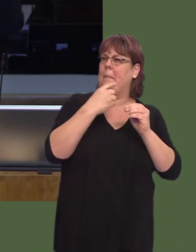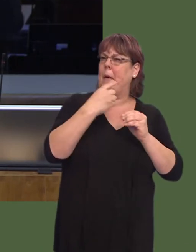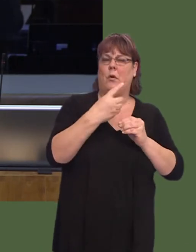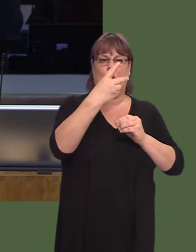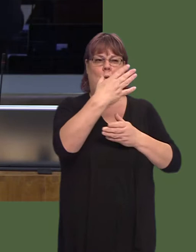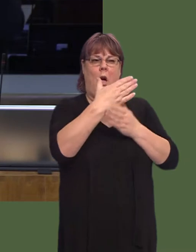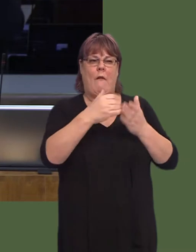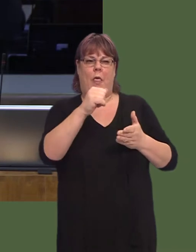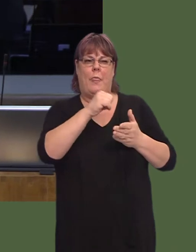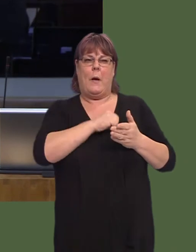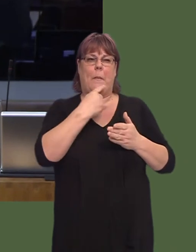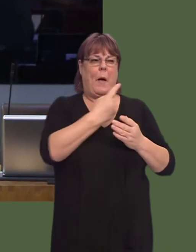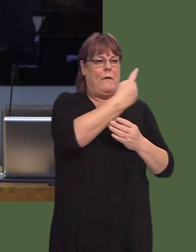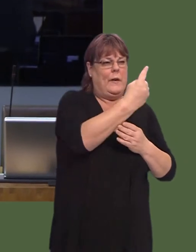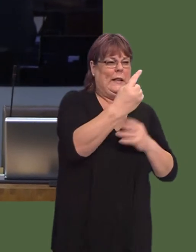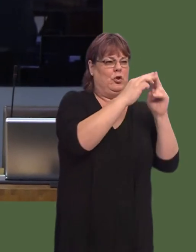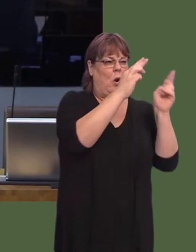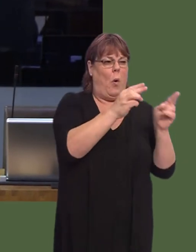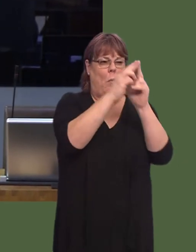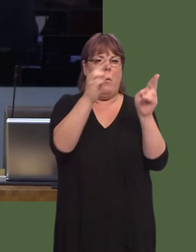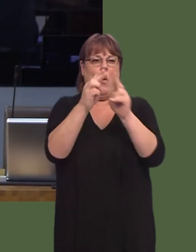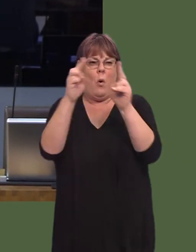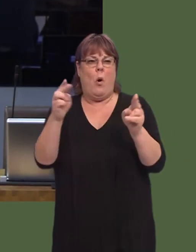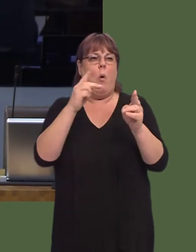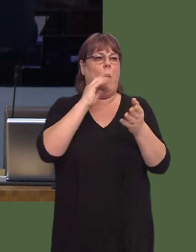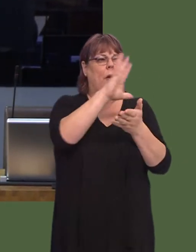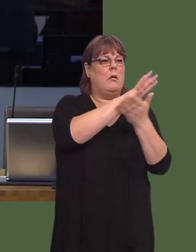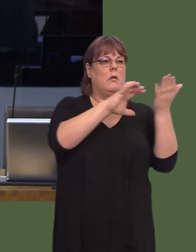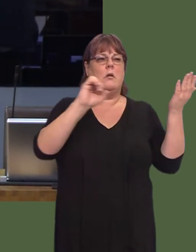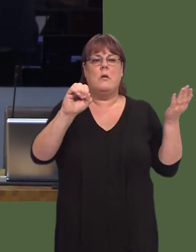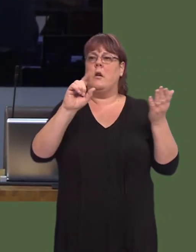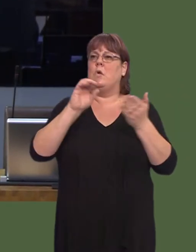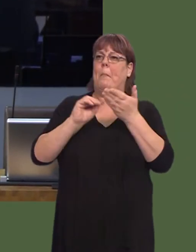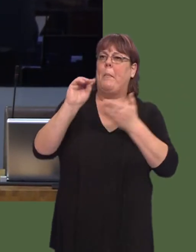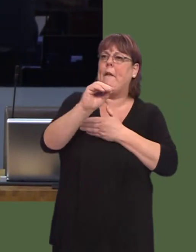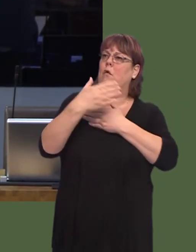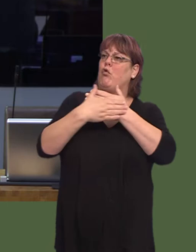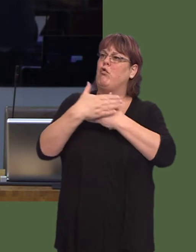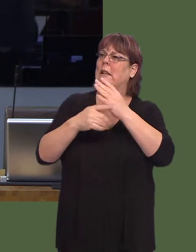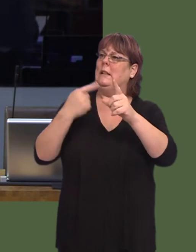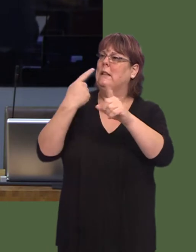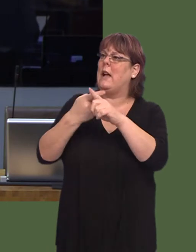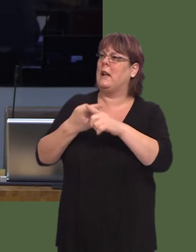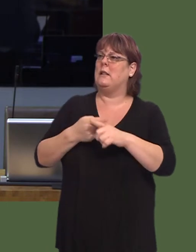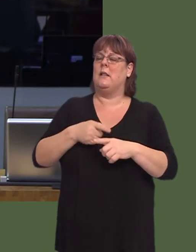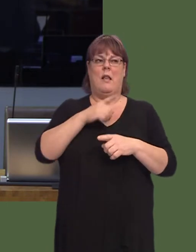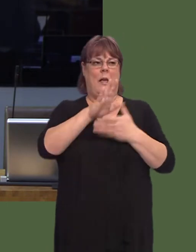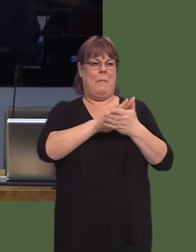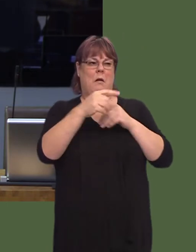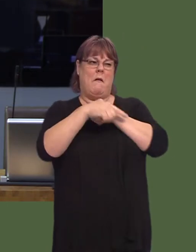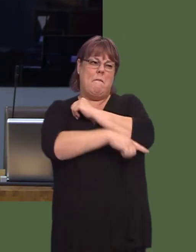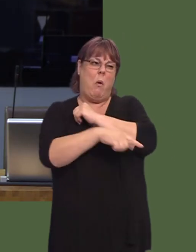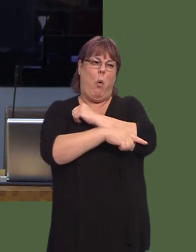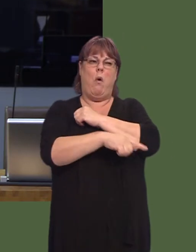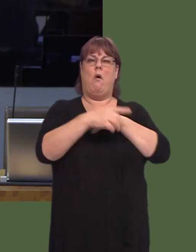billion, £2,500 per household over the next 5 years will be taken from household budgets in green taxes. Green taxes are